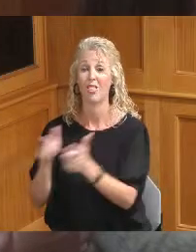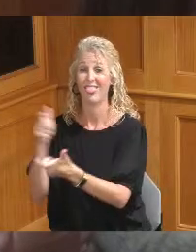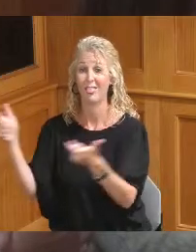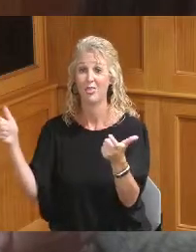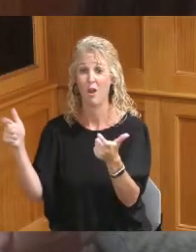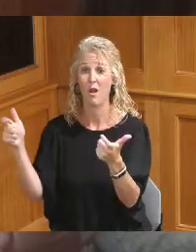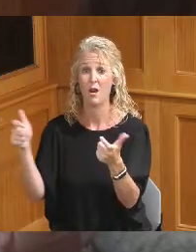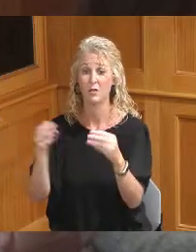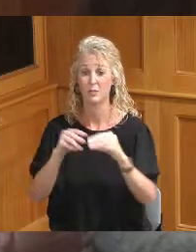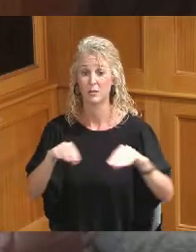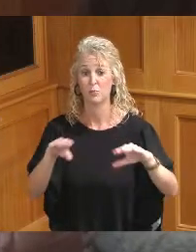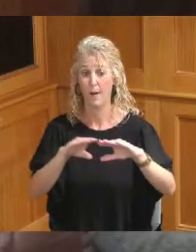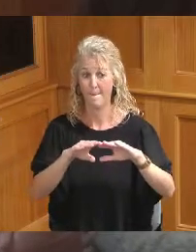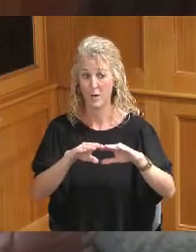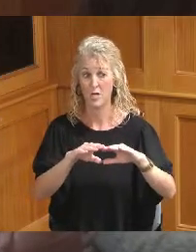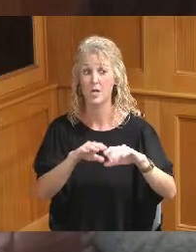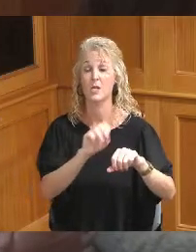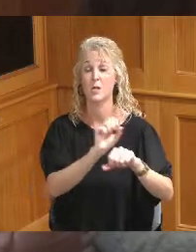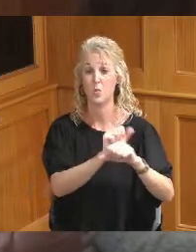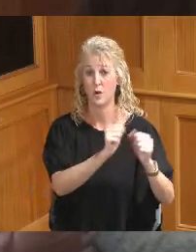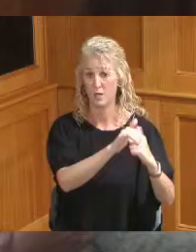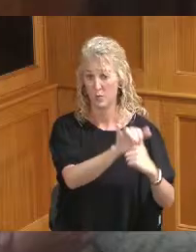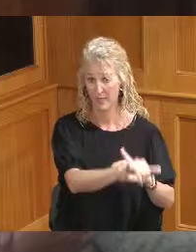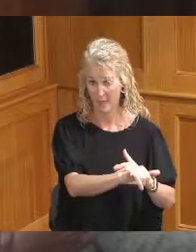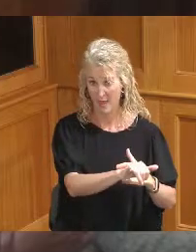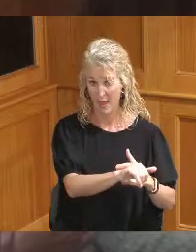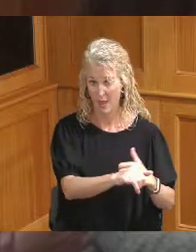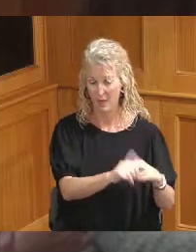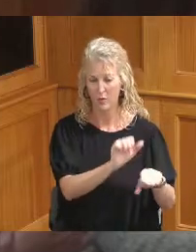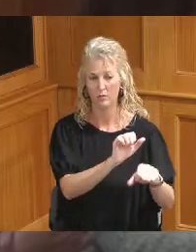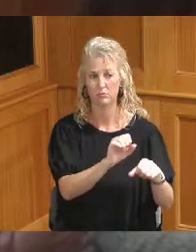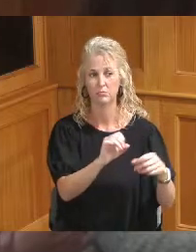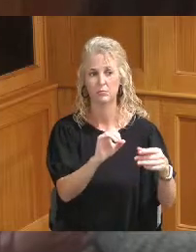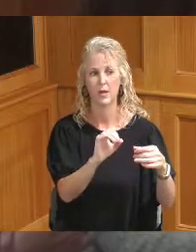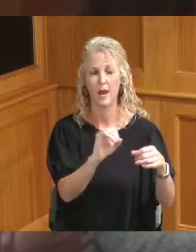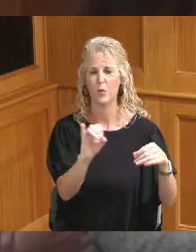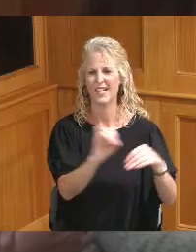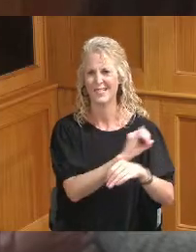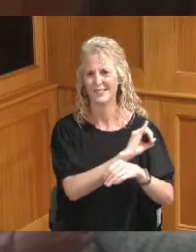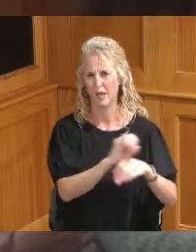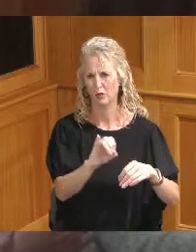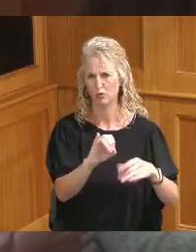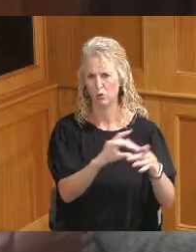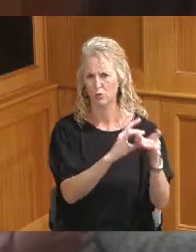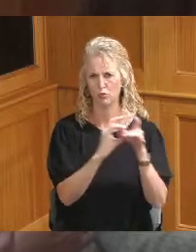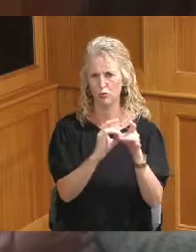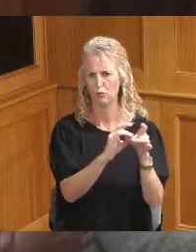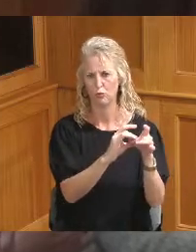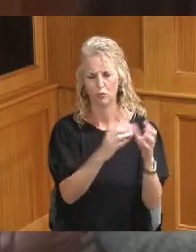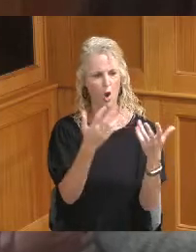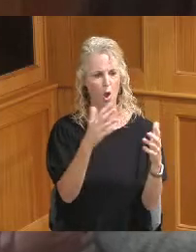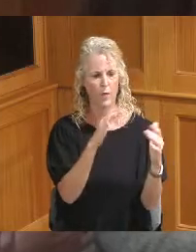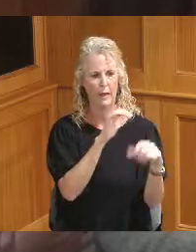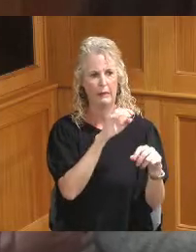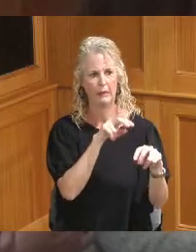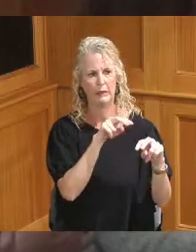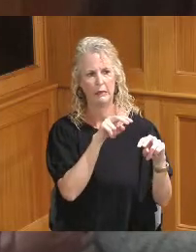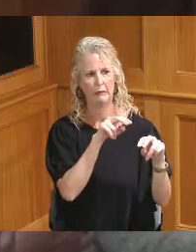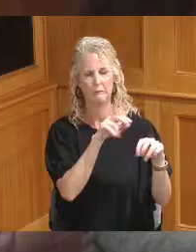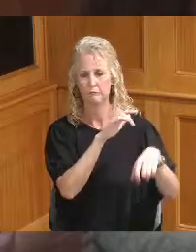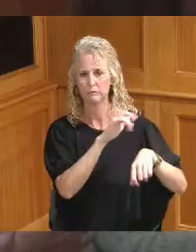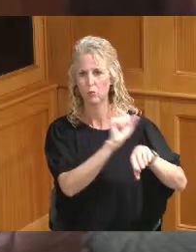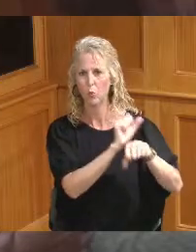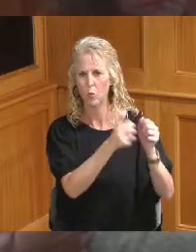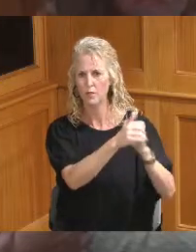area properties. We have, that would be coordinated with our industrial group that already does, go out to properties and investigate them.